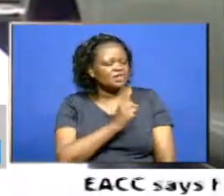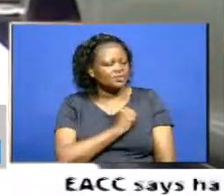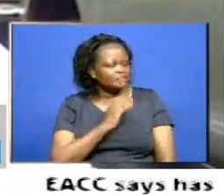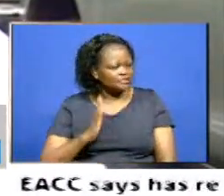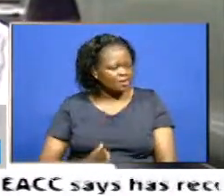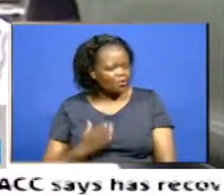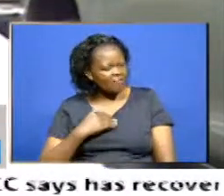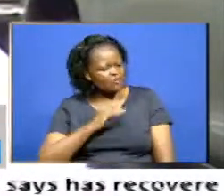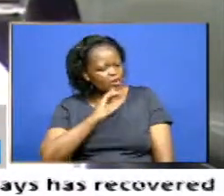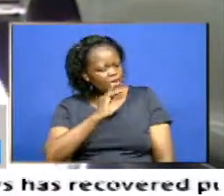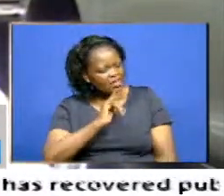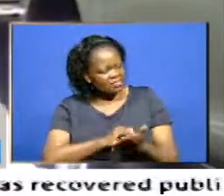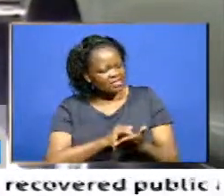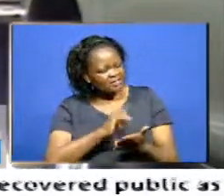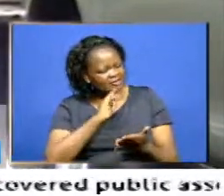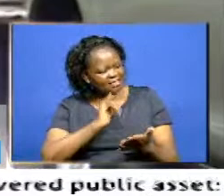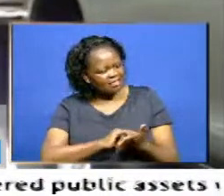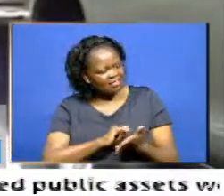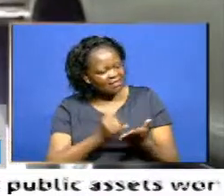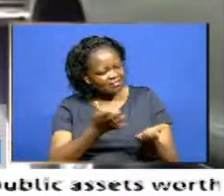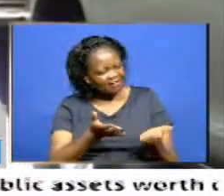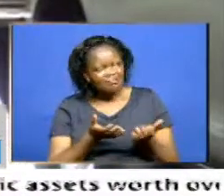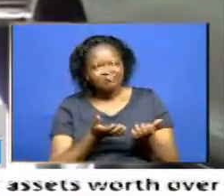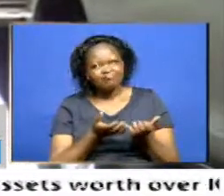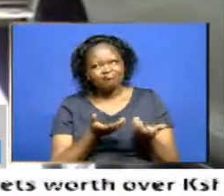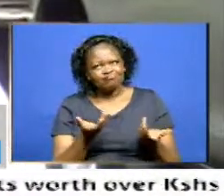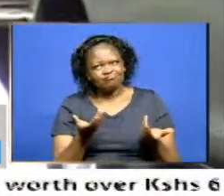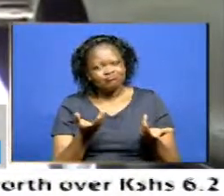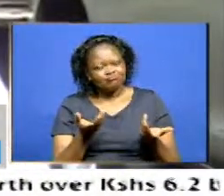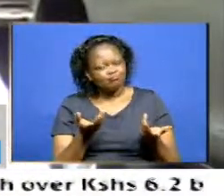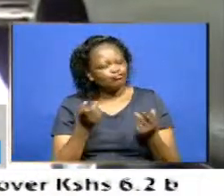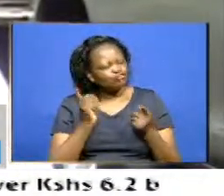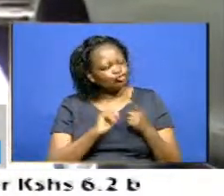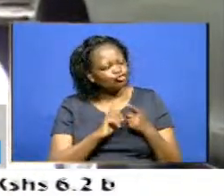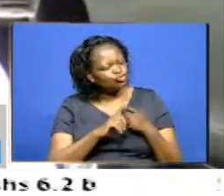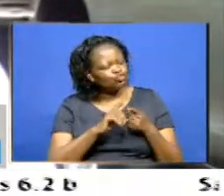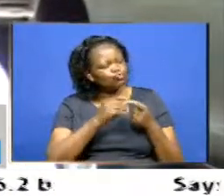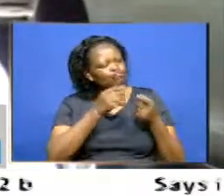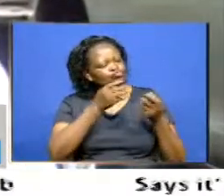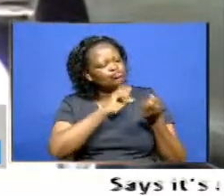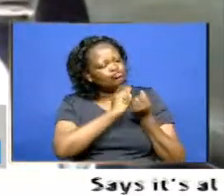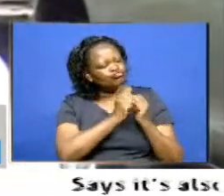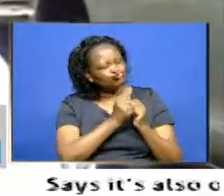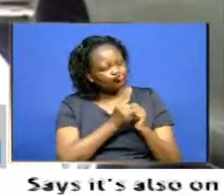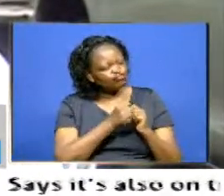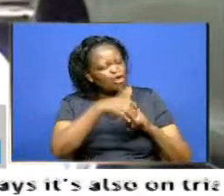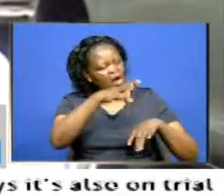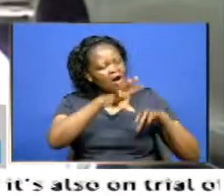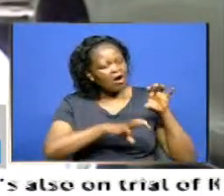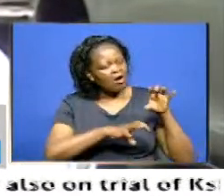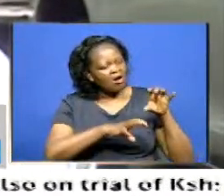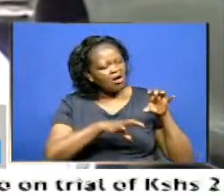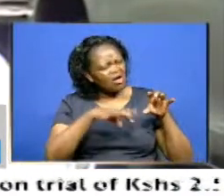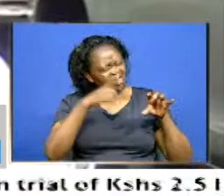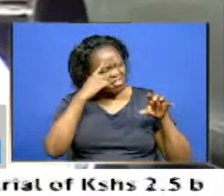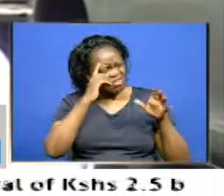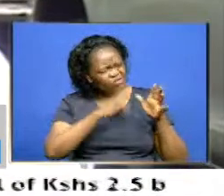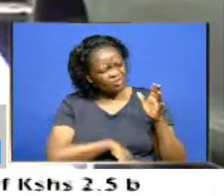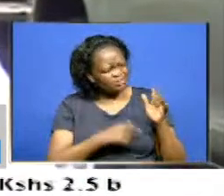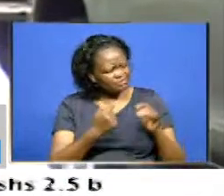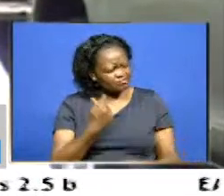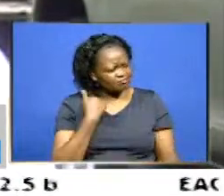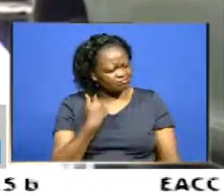counties already which are saying that they need to do some amendments in the draft. What do you think about that?